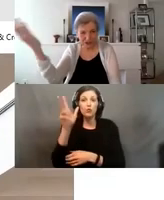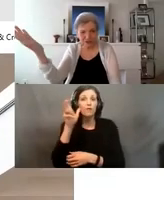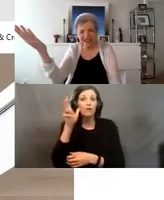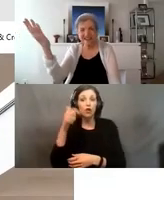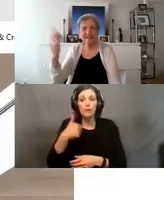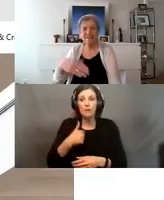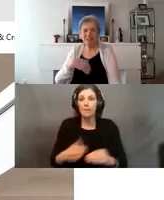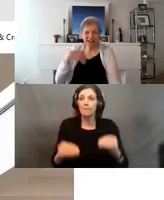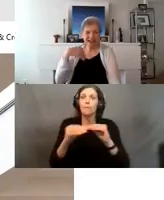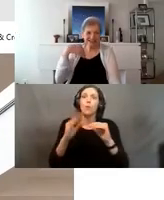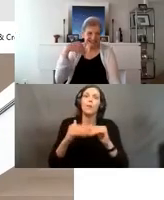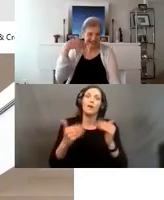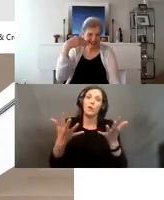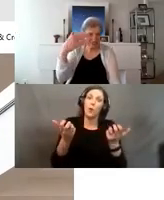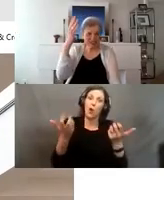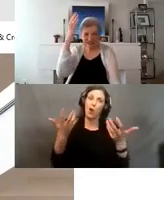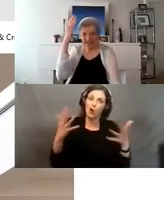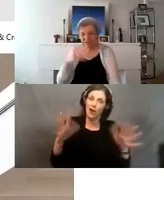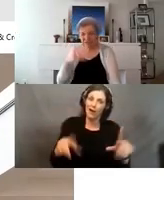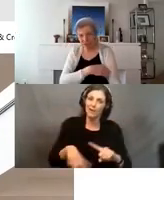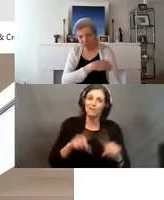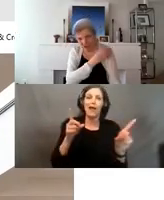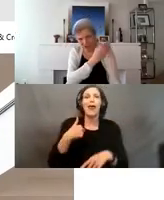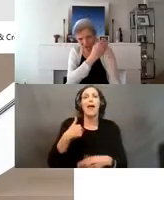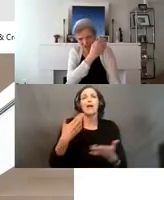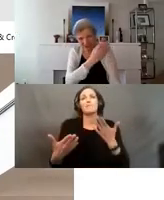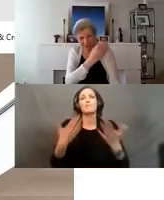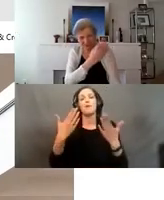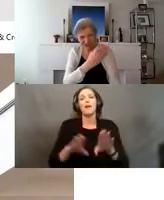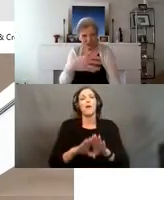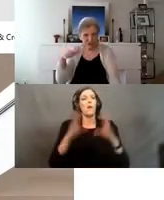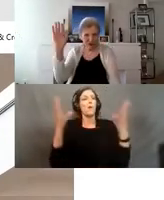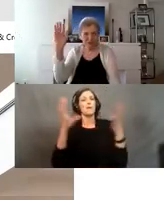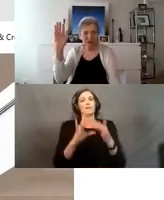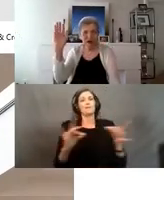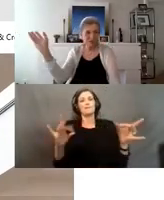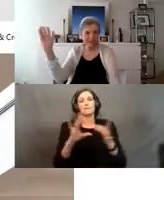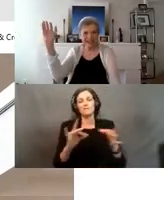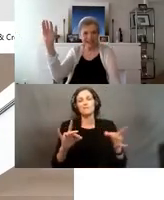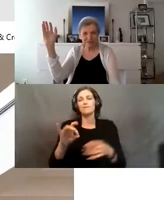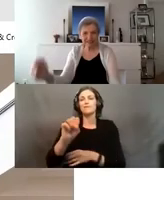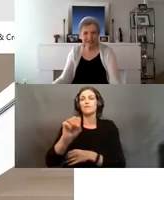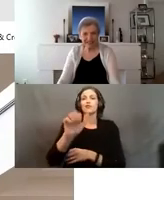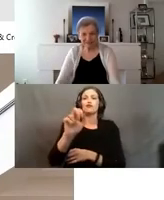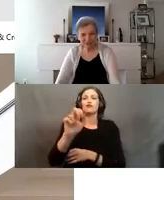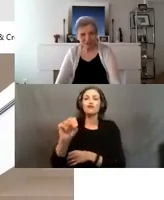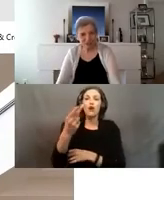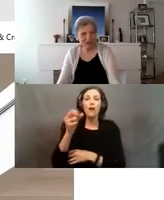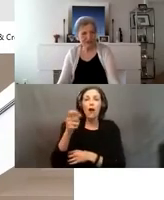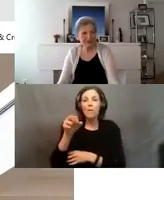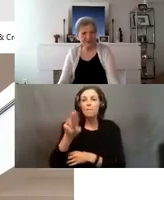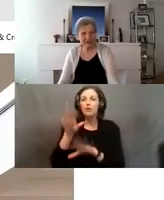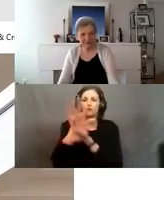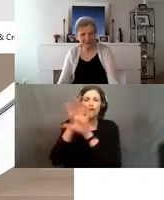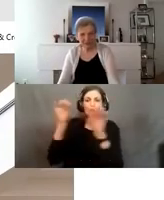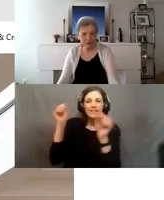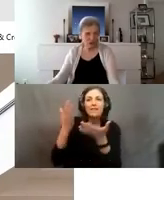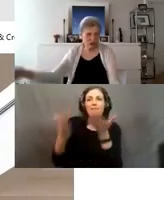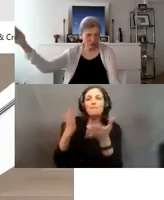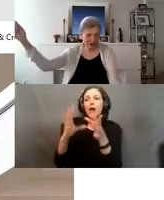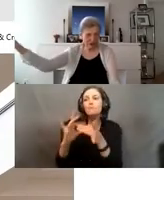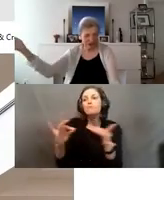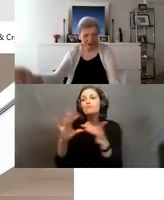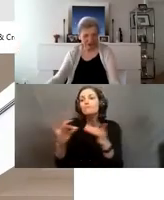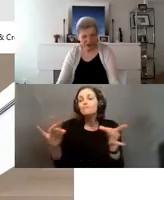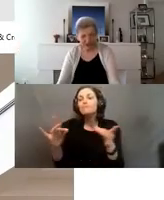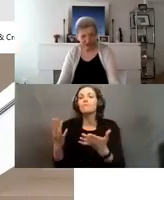wish already. I might say a few words. Sean Harper, our president, might say a few words. We'll